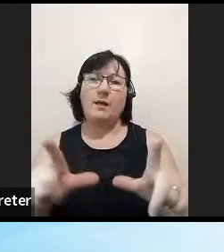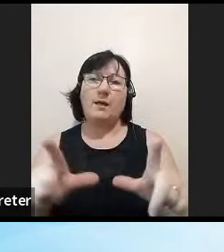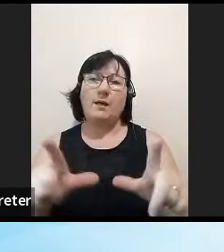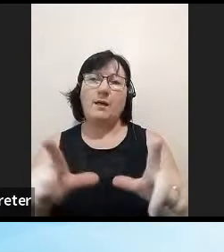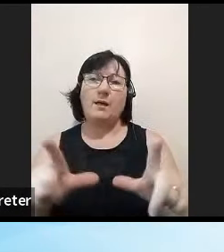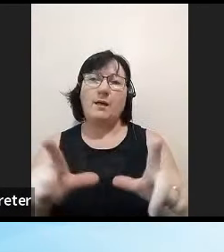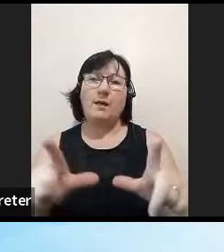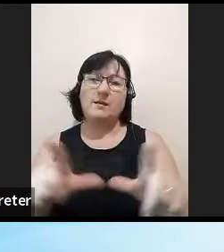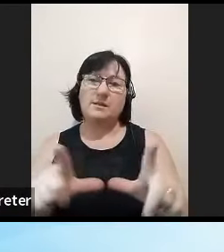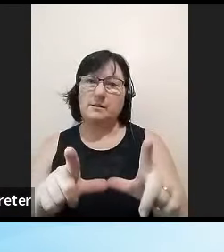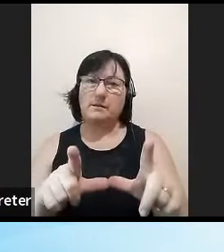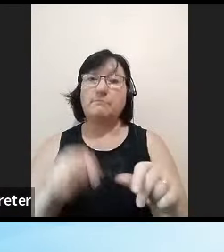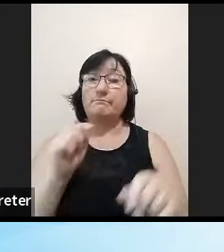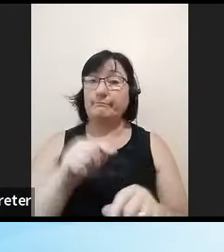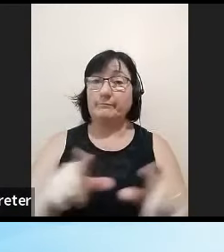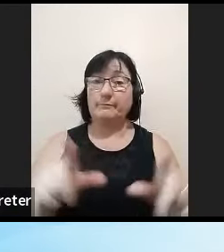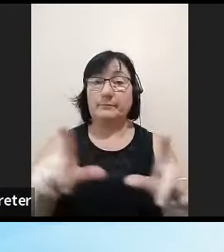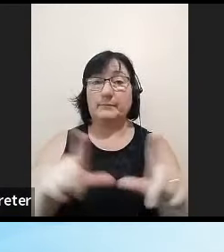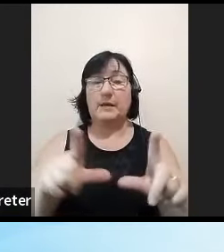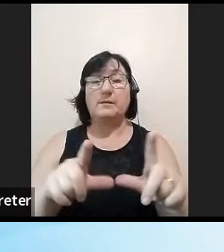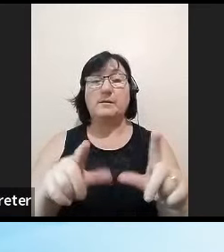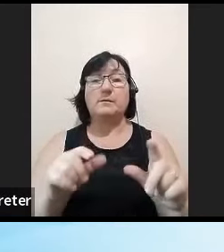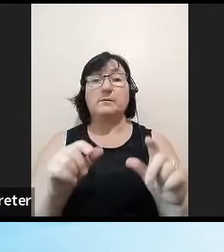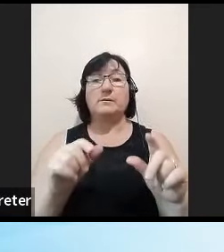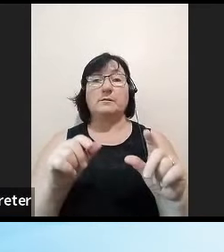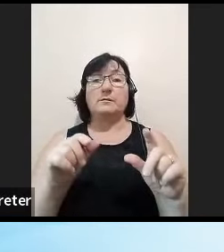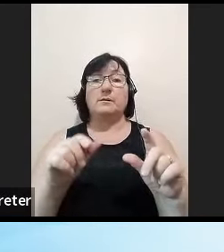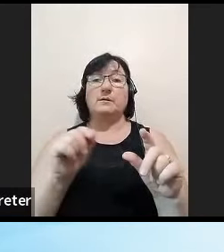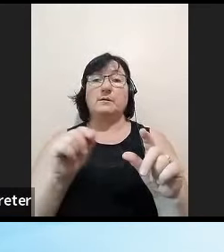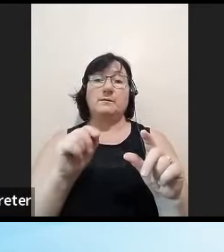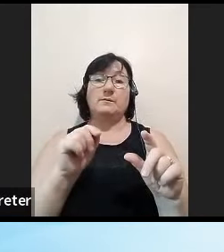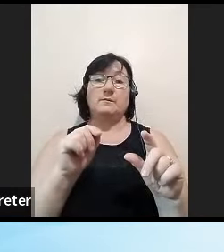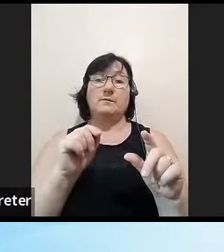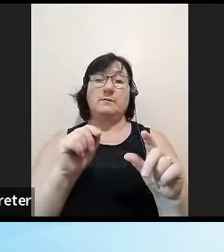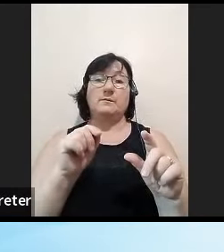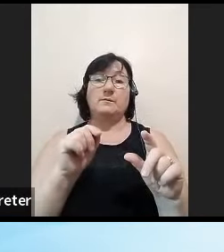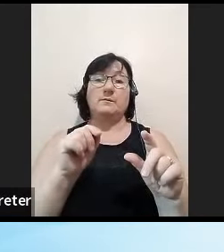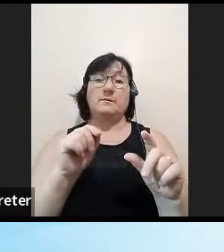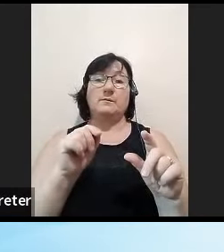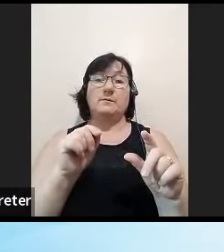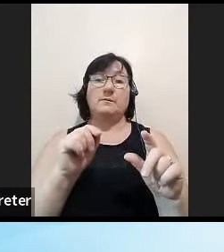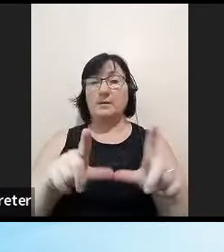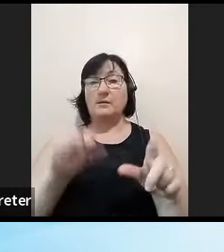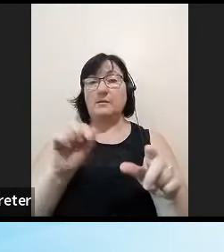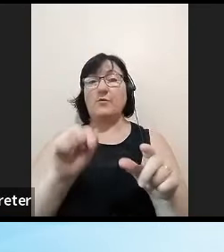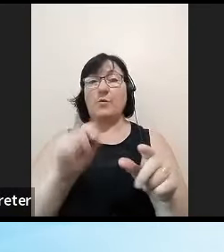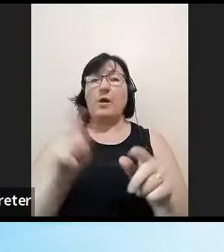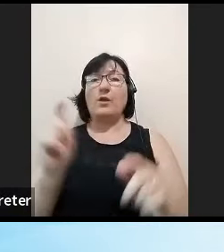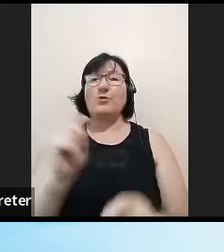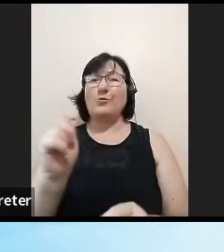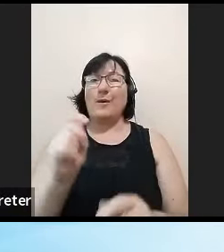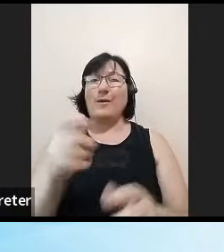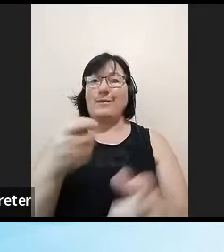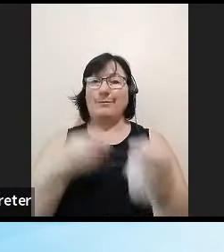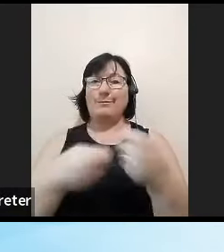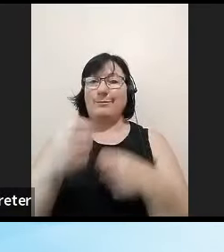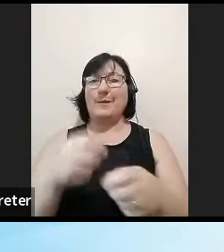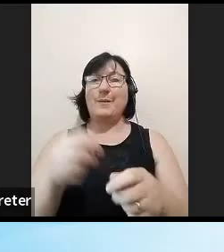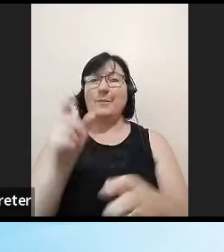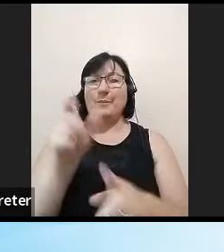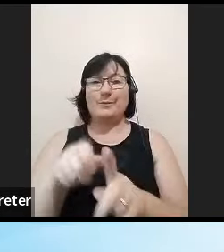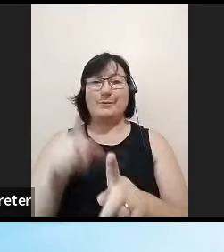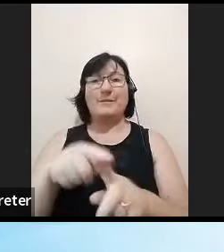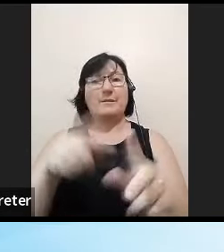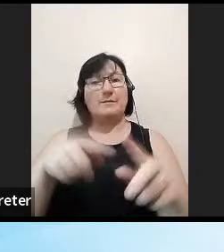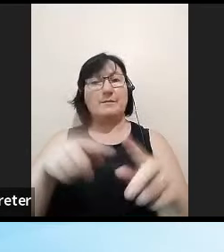license and issue a license to a trader who has been approved by customs and